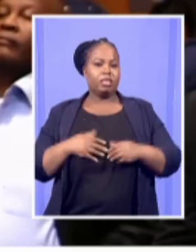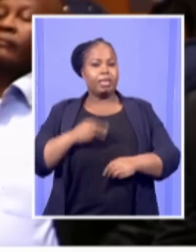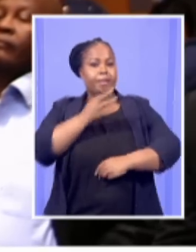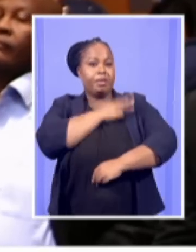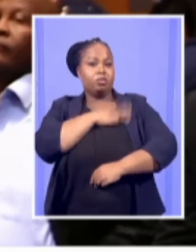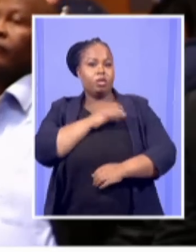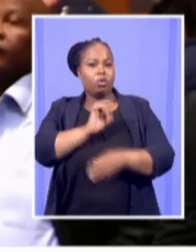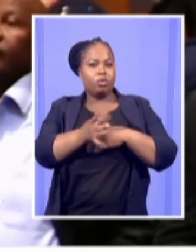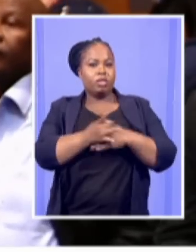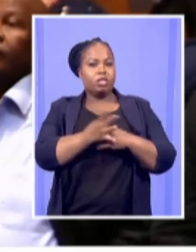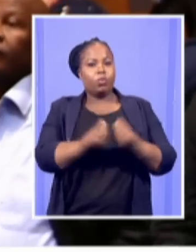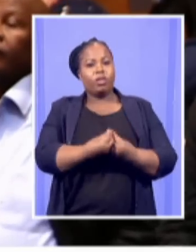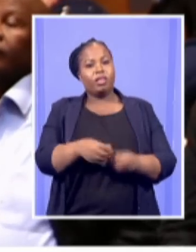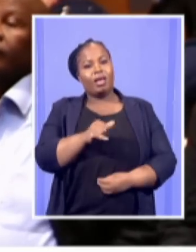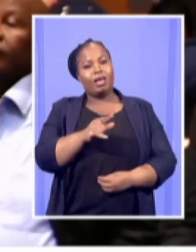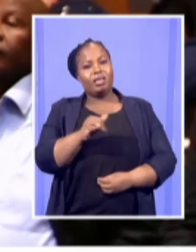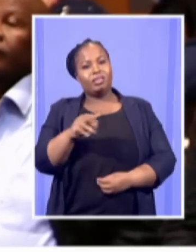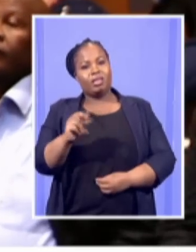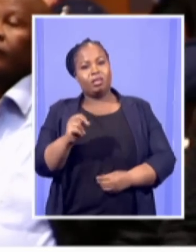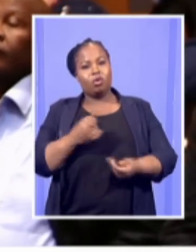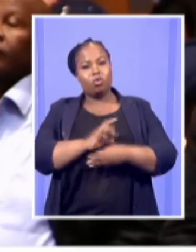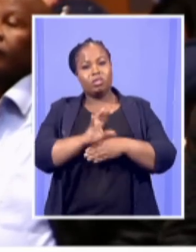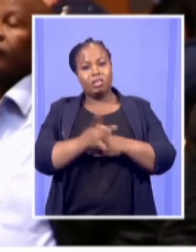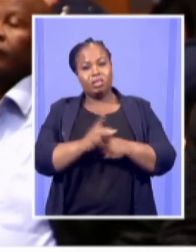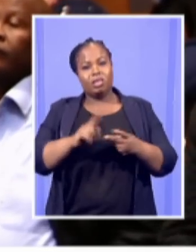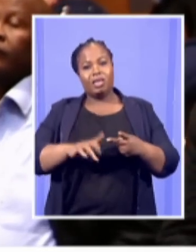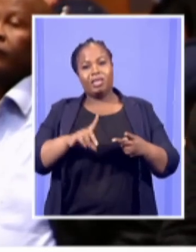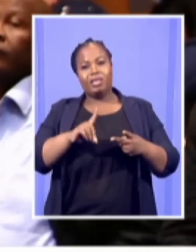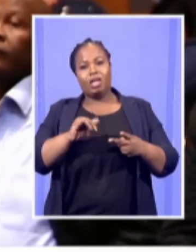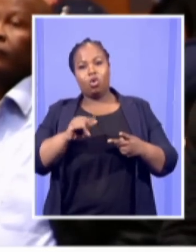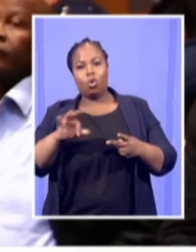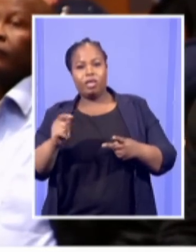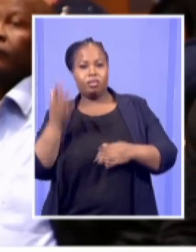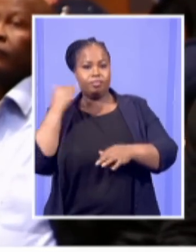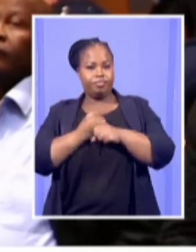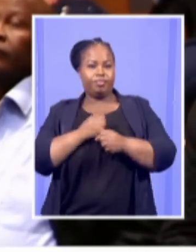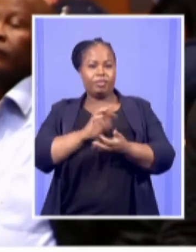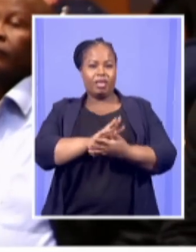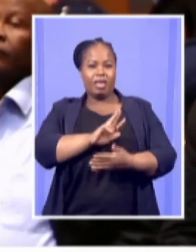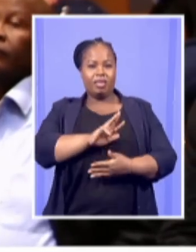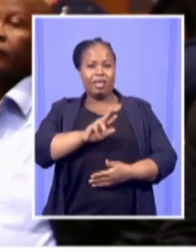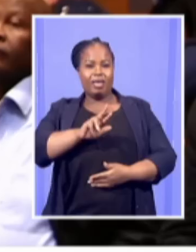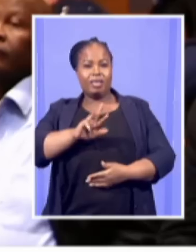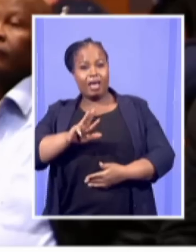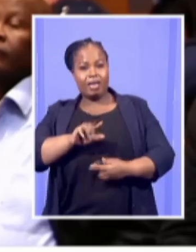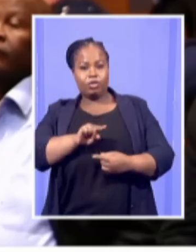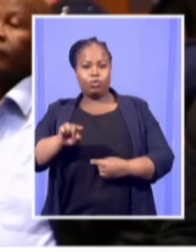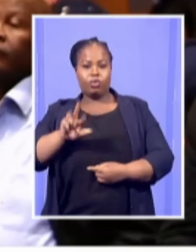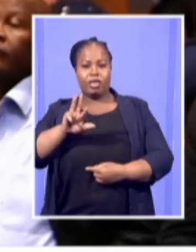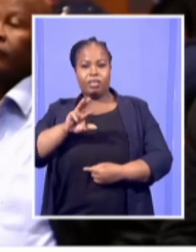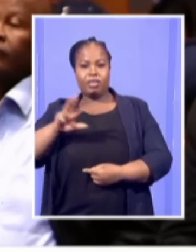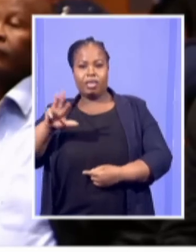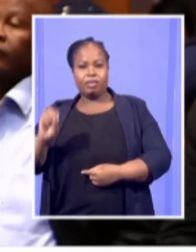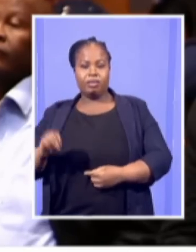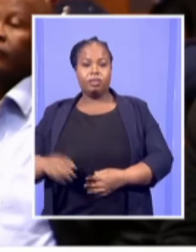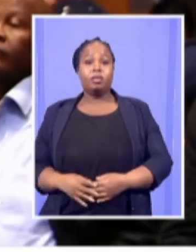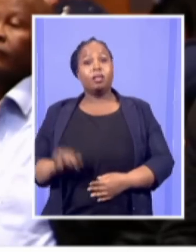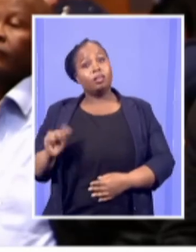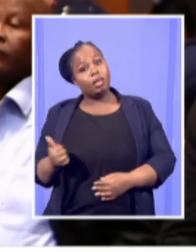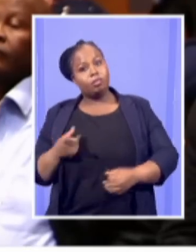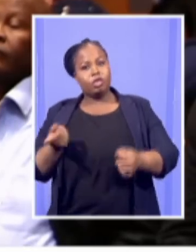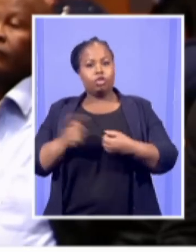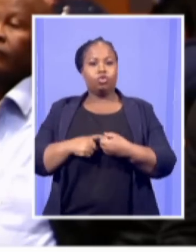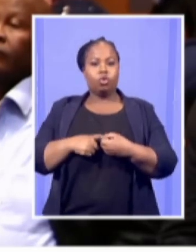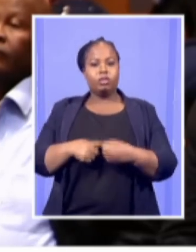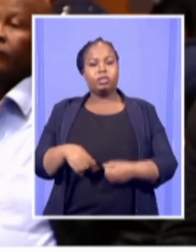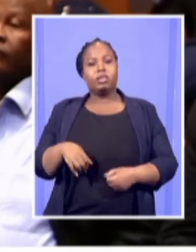consultant with Anderson Consulting and Deloitte Consulting during 1989 and 1990 respectively. I thereafter joined Standard